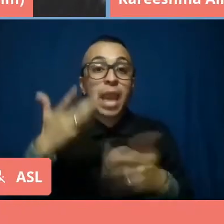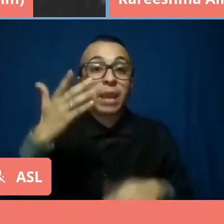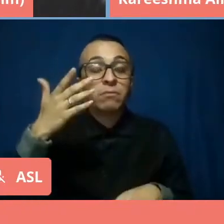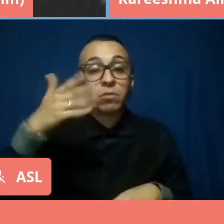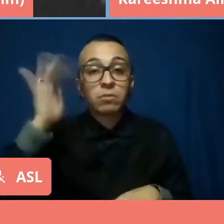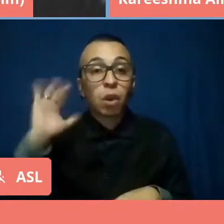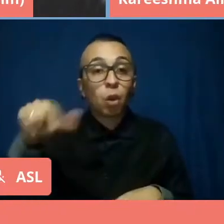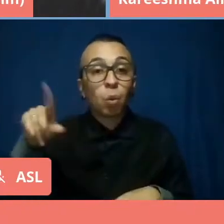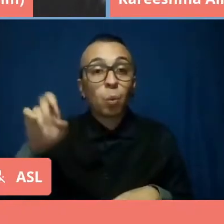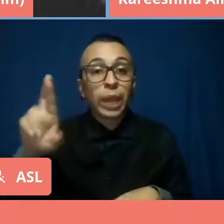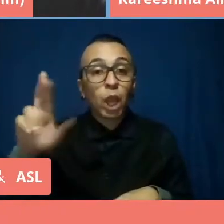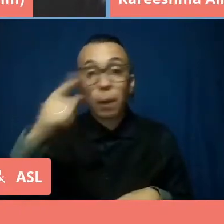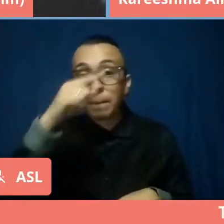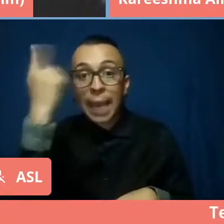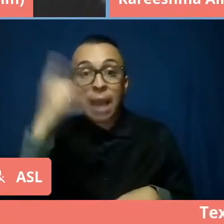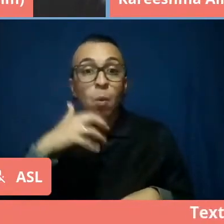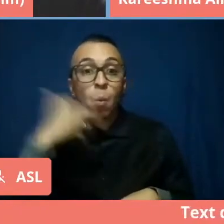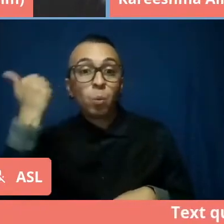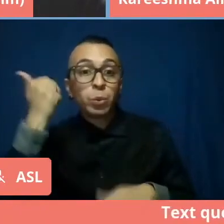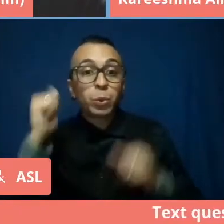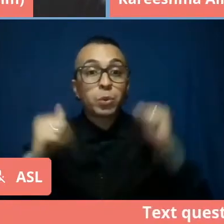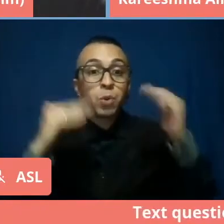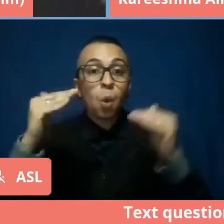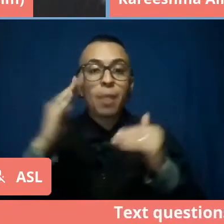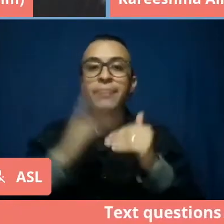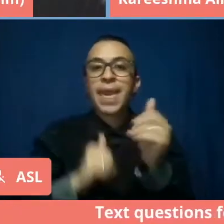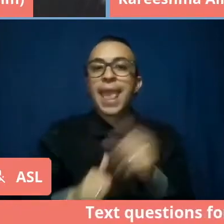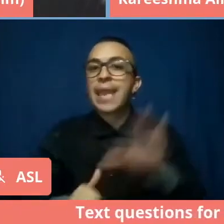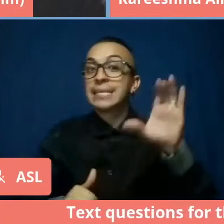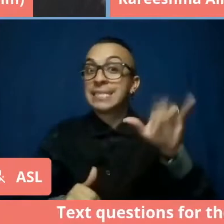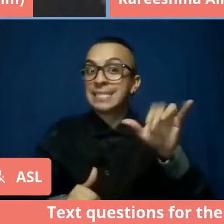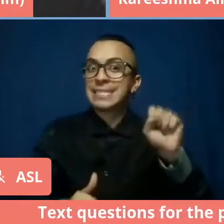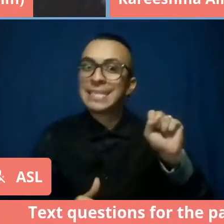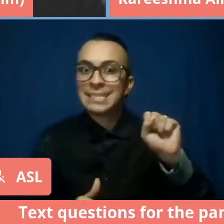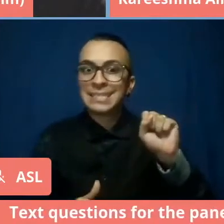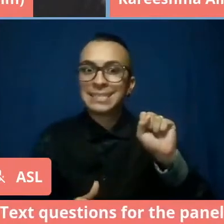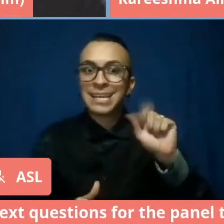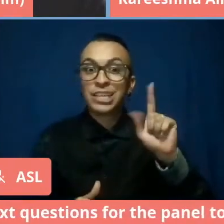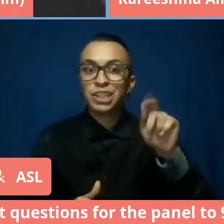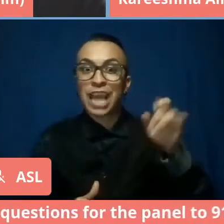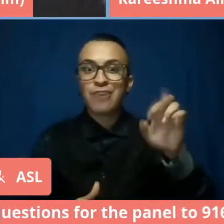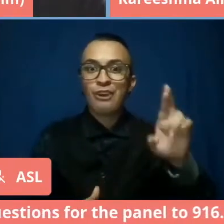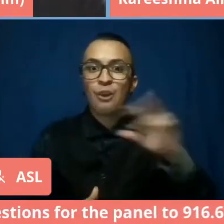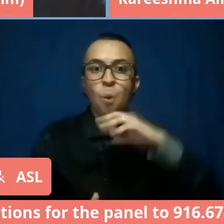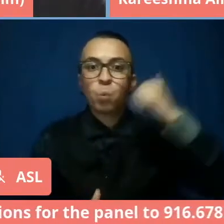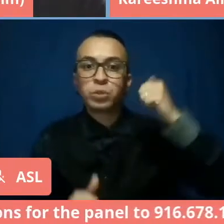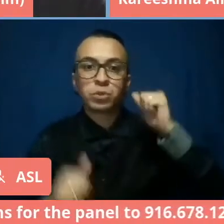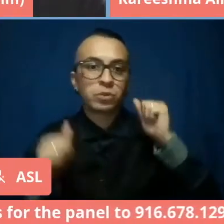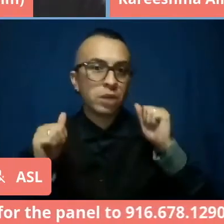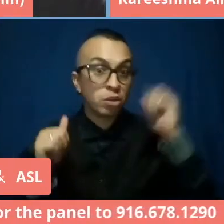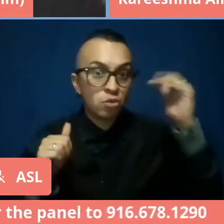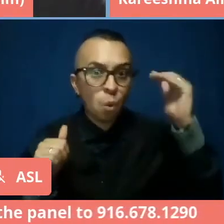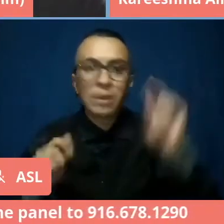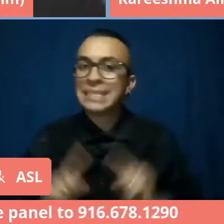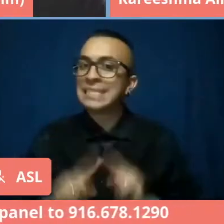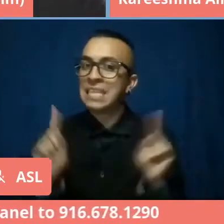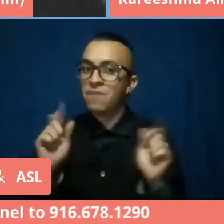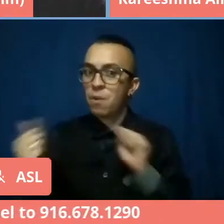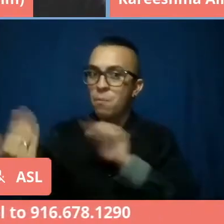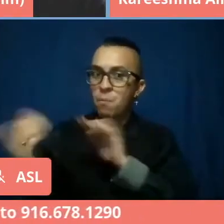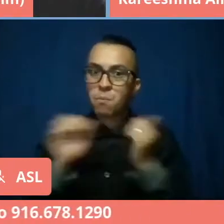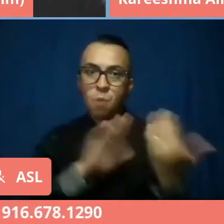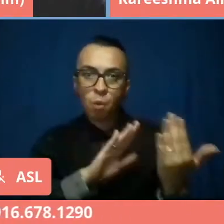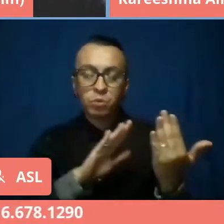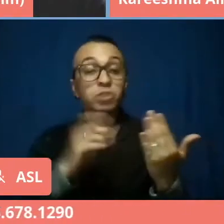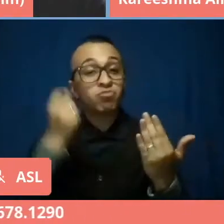adult versus a white cisgender older adult. The needs are not the same. So really approaching it in a universal way, but then being